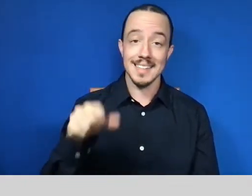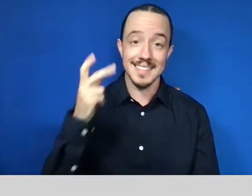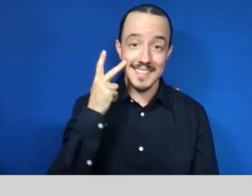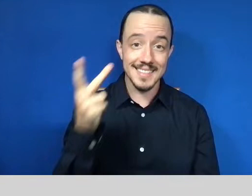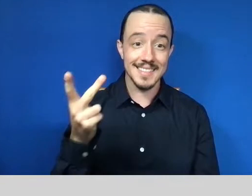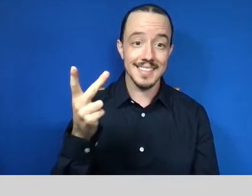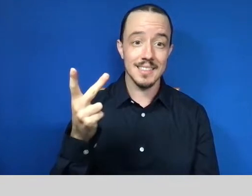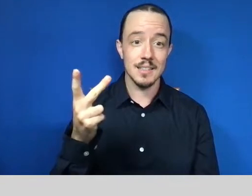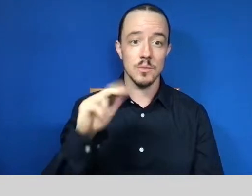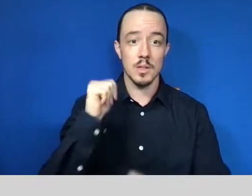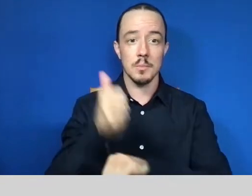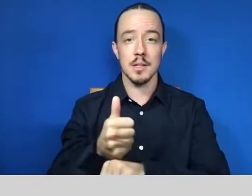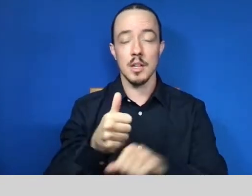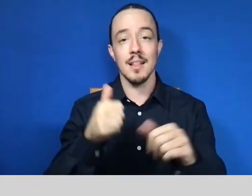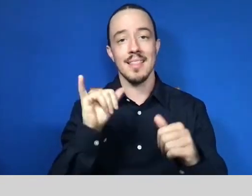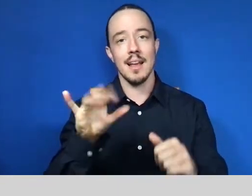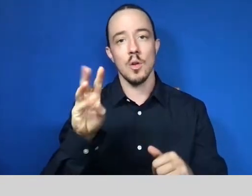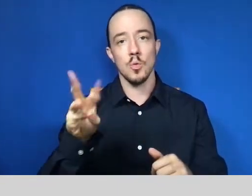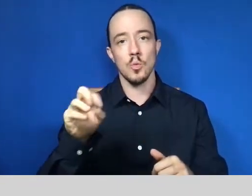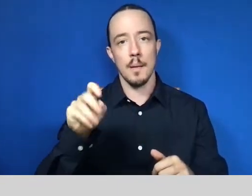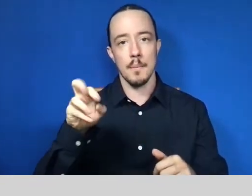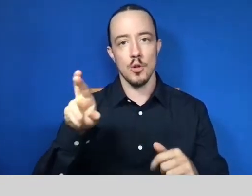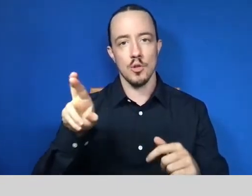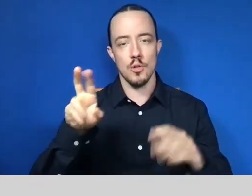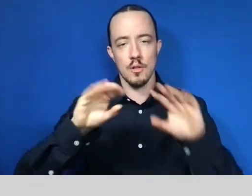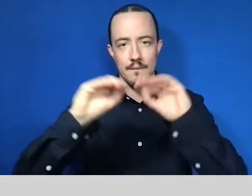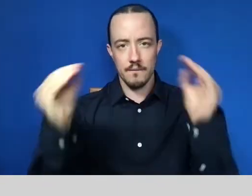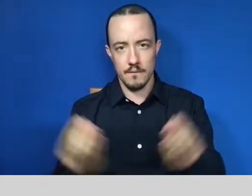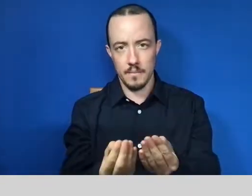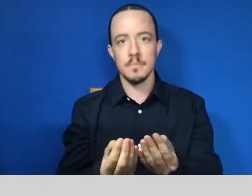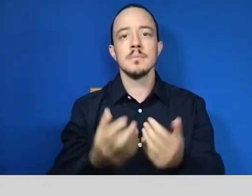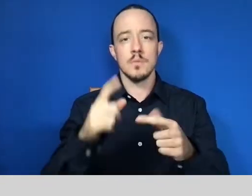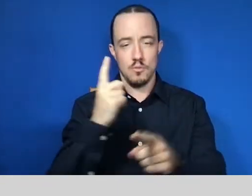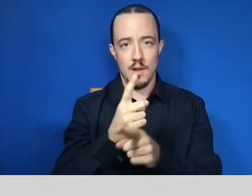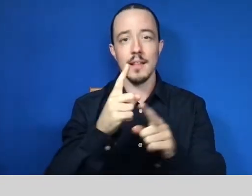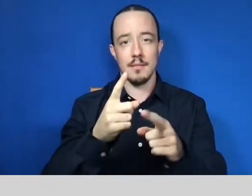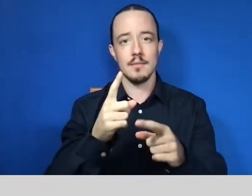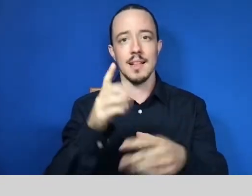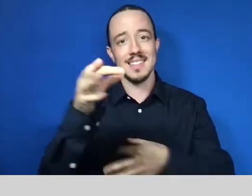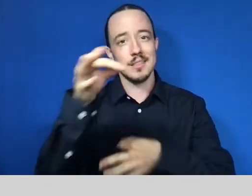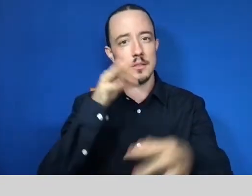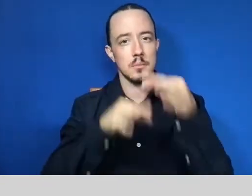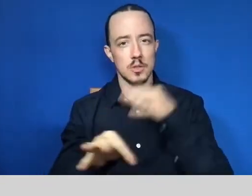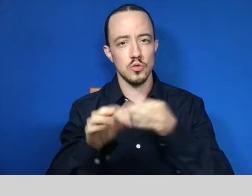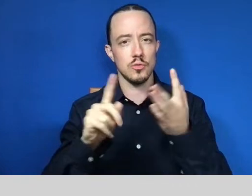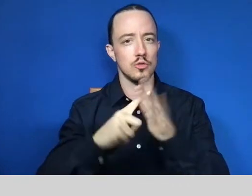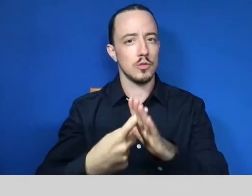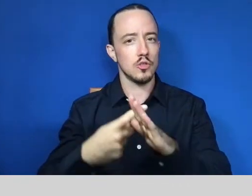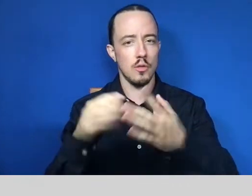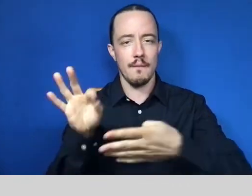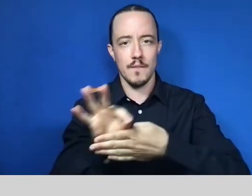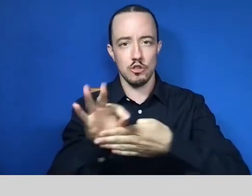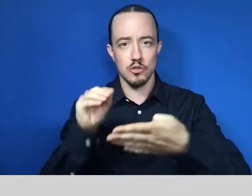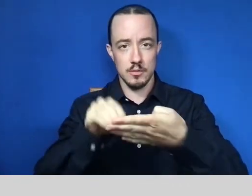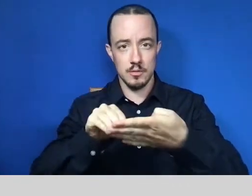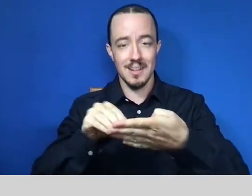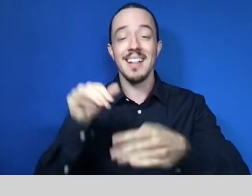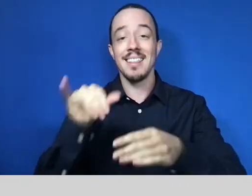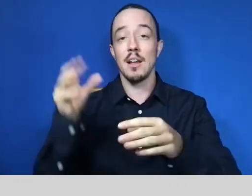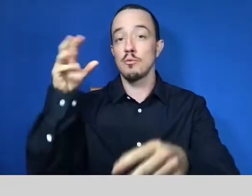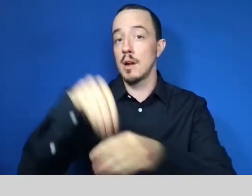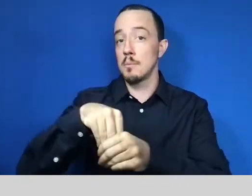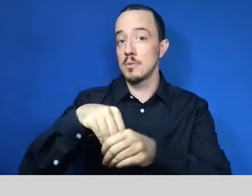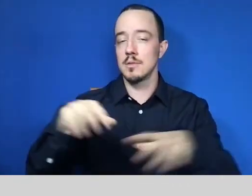we implemented a wrapper function that actually substitutes the original function, and that wrapper function